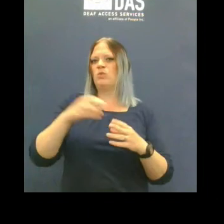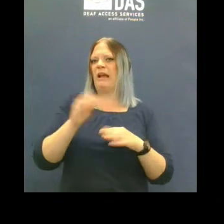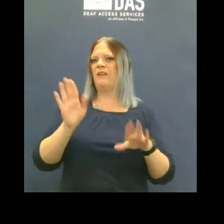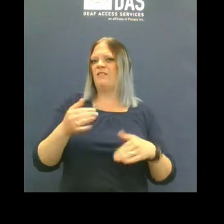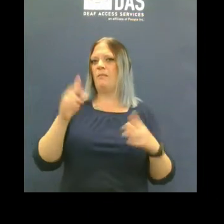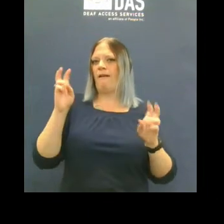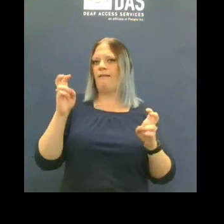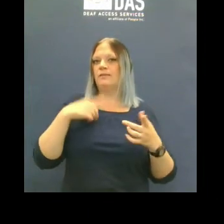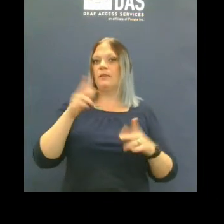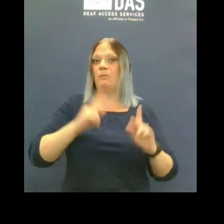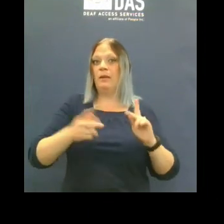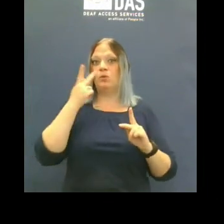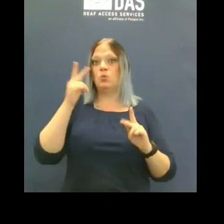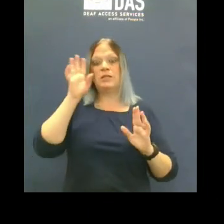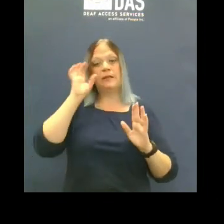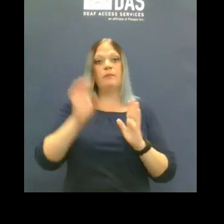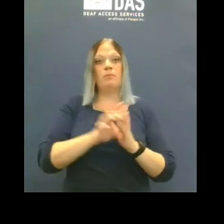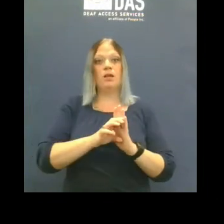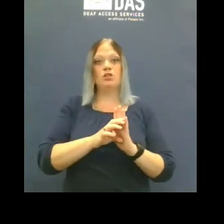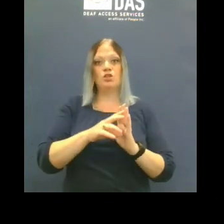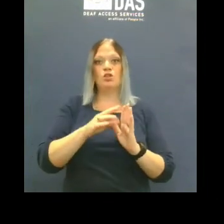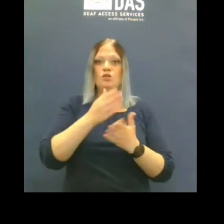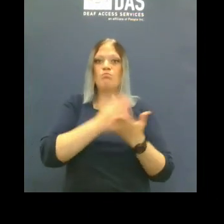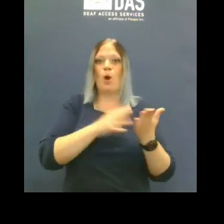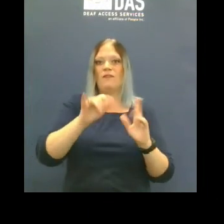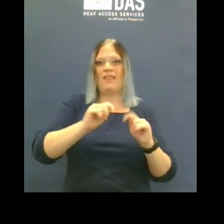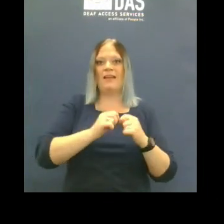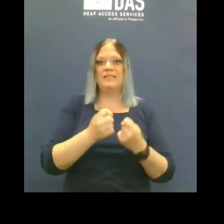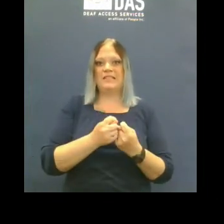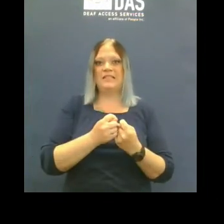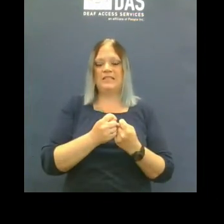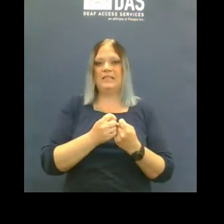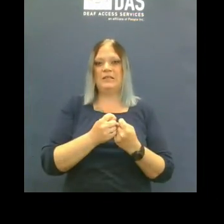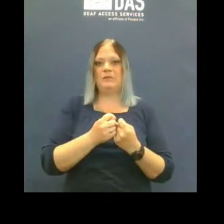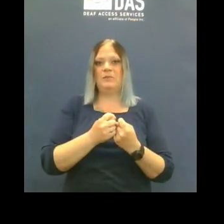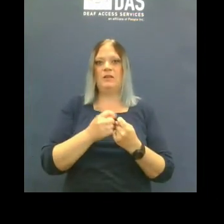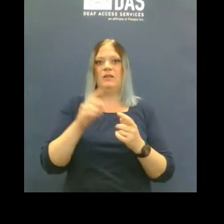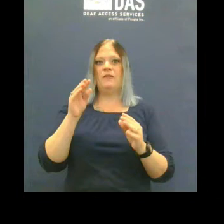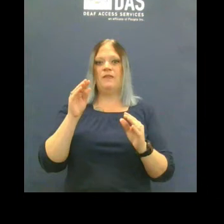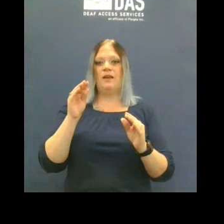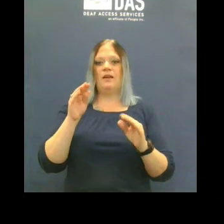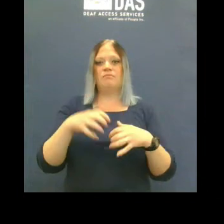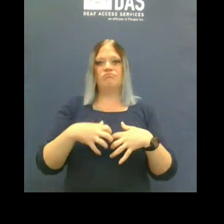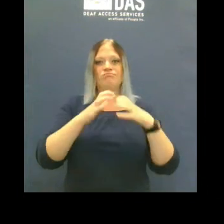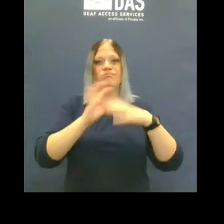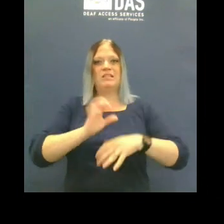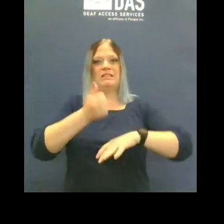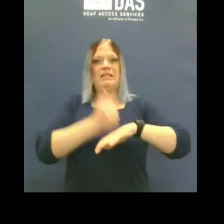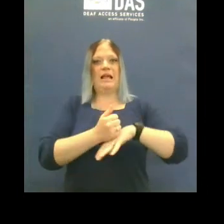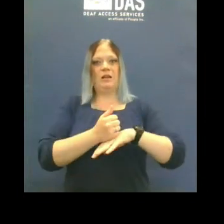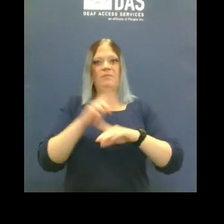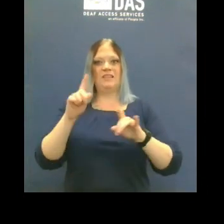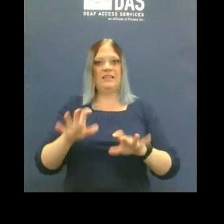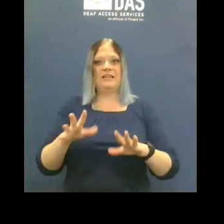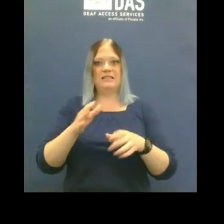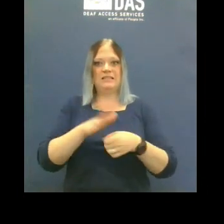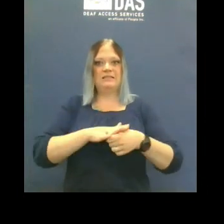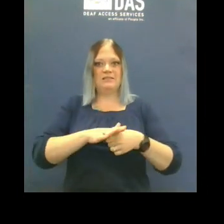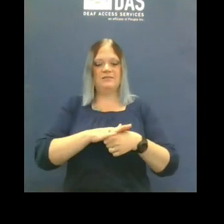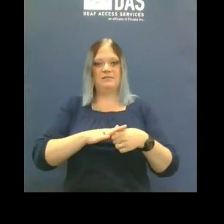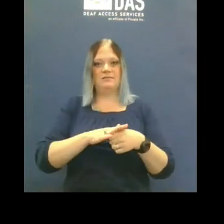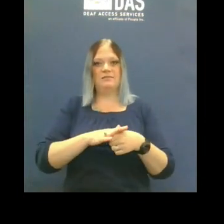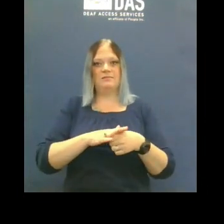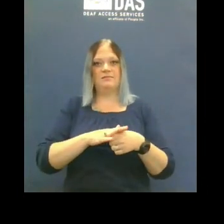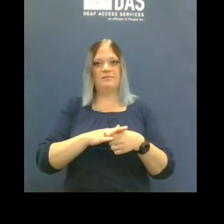And the folks that you see here are just part of that team that put together these antibody testing sites. And I'm happy to say that taking the